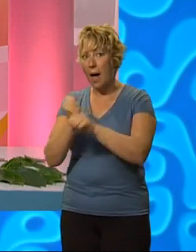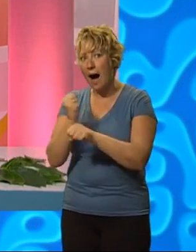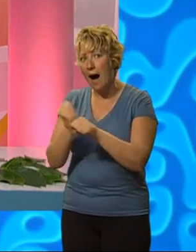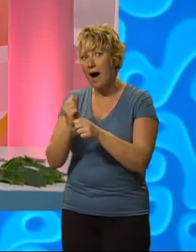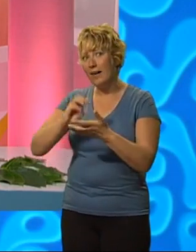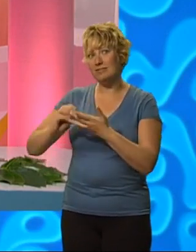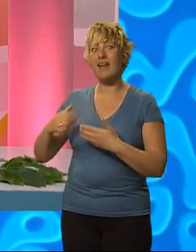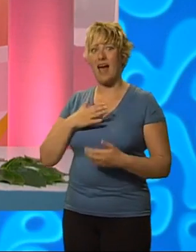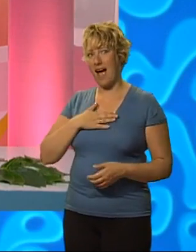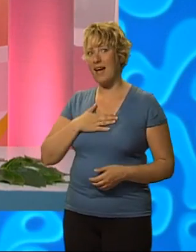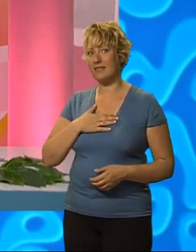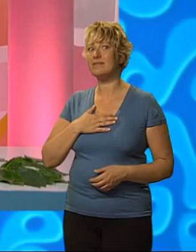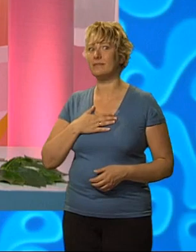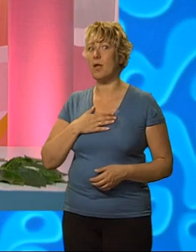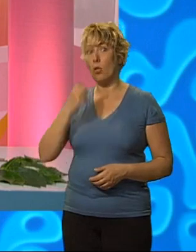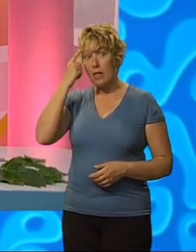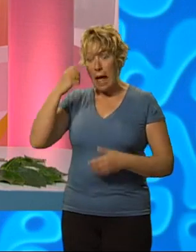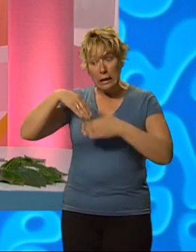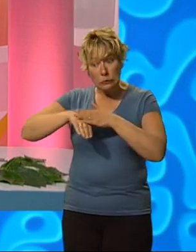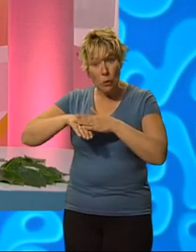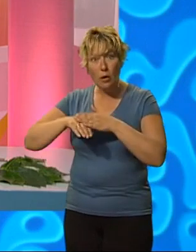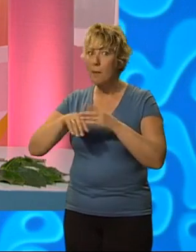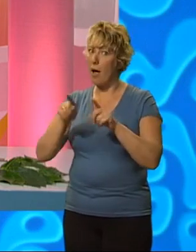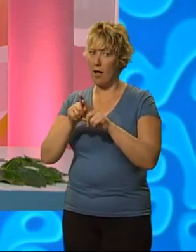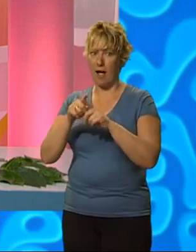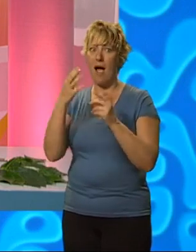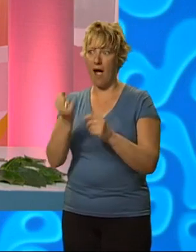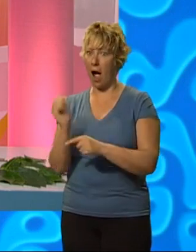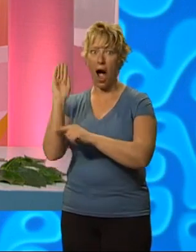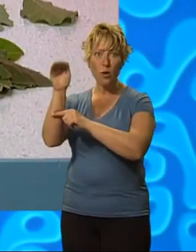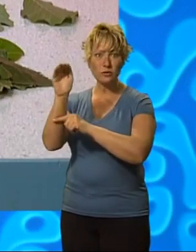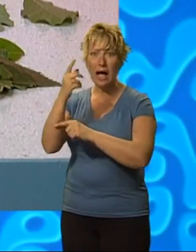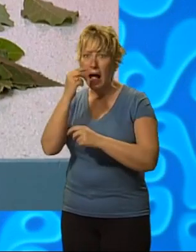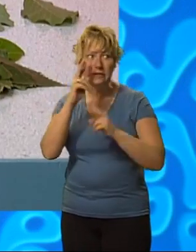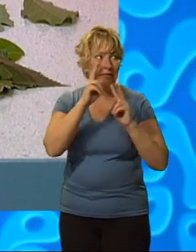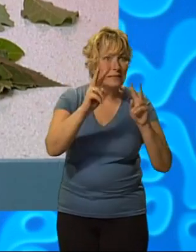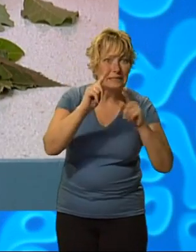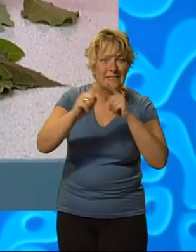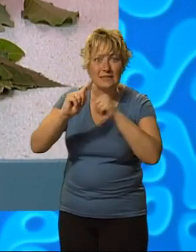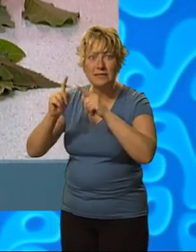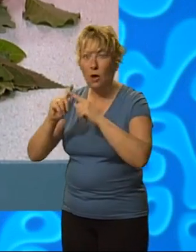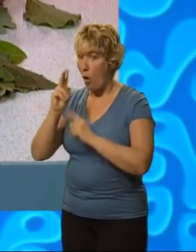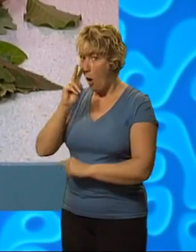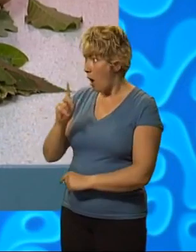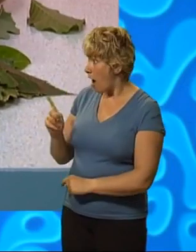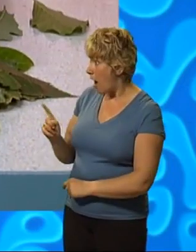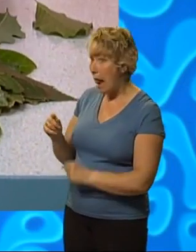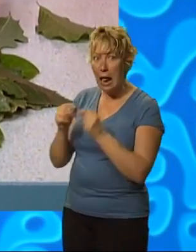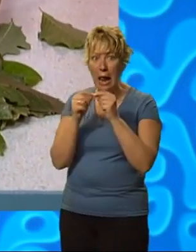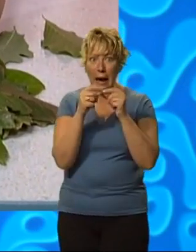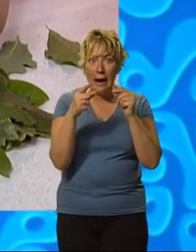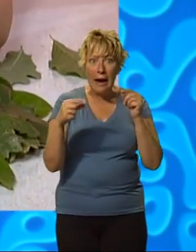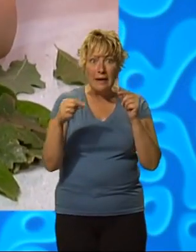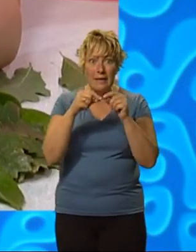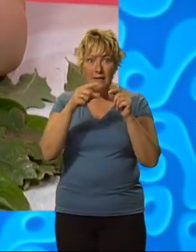them. And you know, not all patterns have to be found indoors. You can find patterns outdoors as well. Look at these leaves. There's